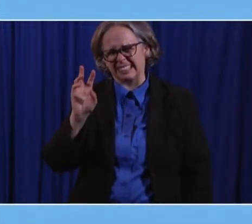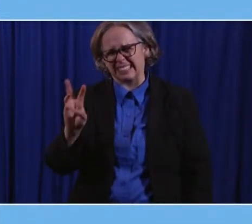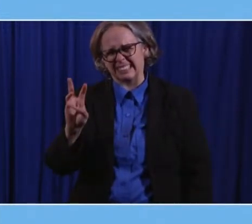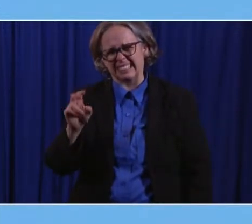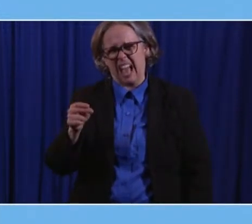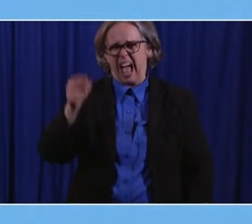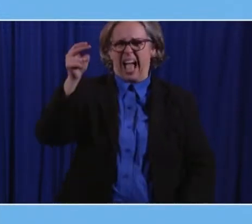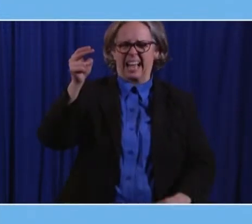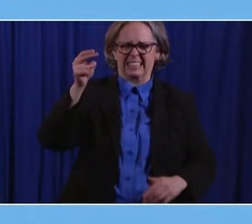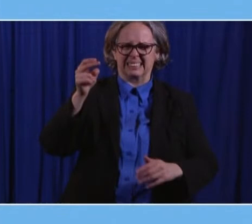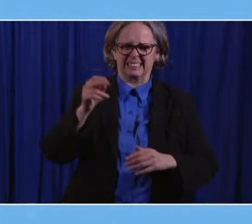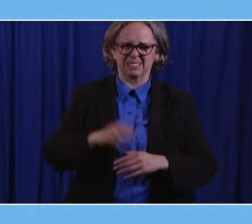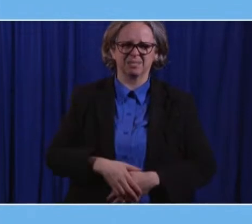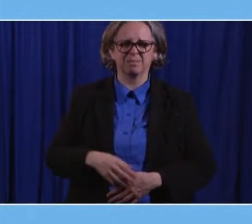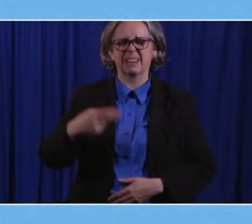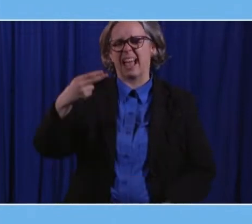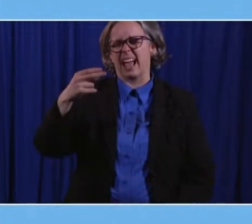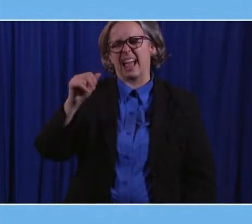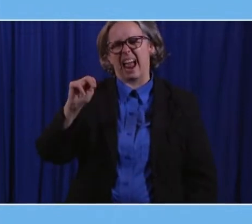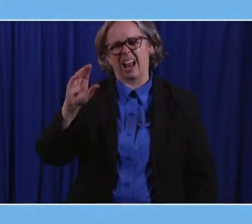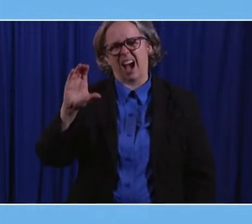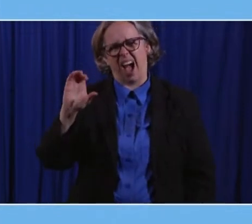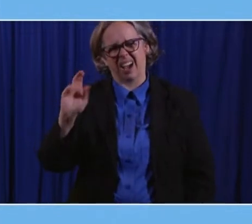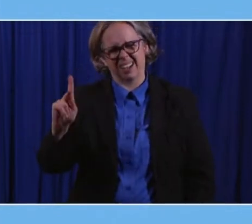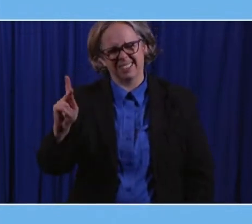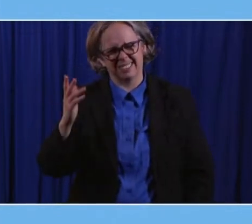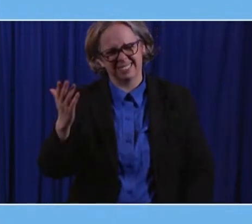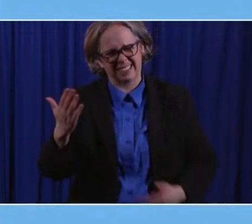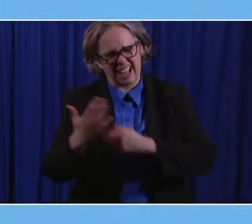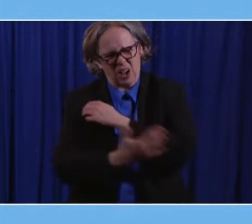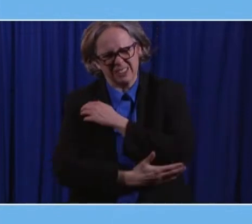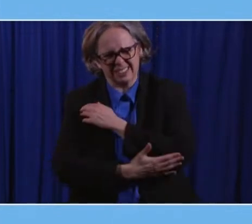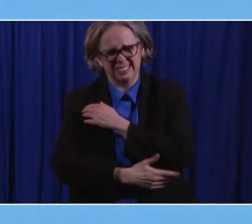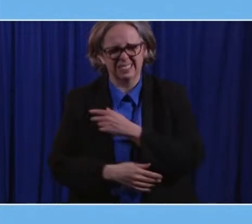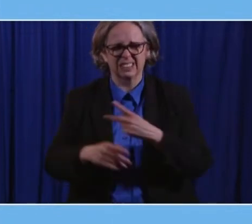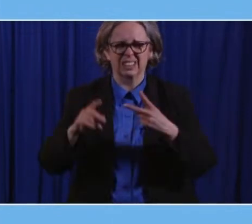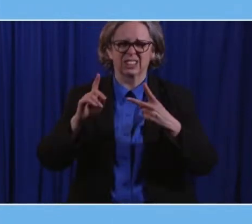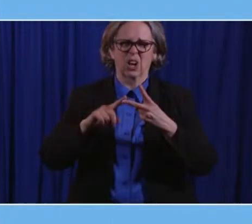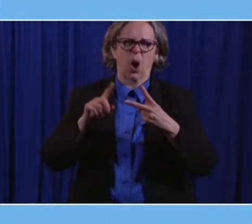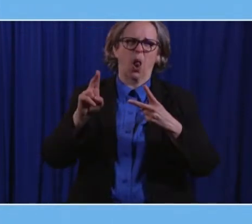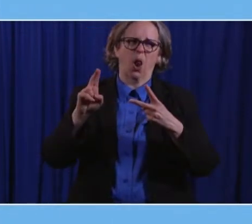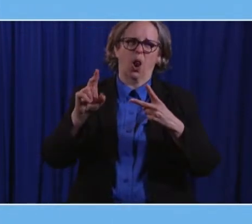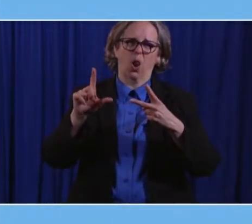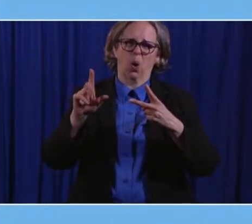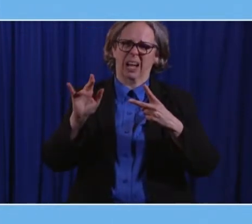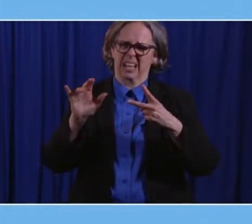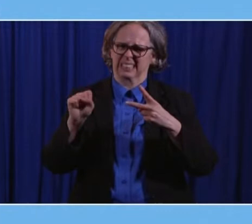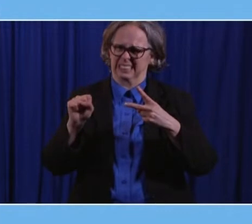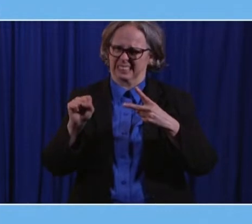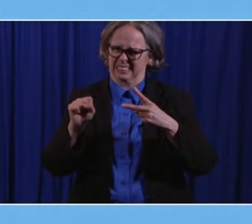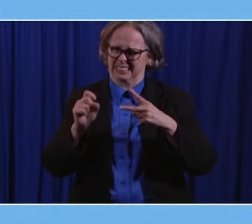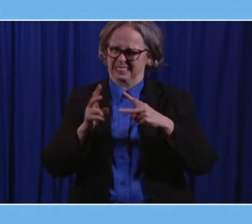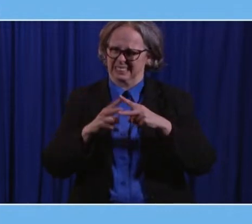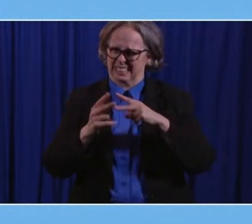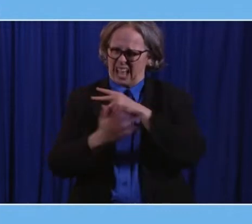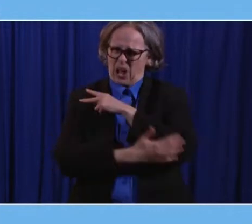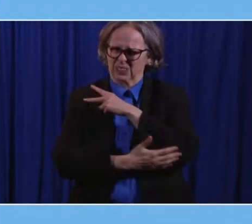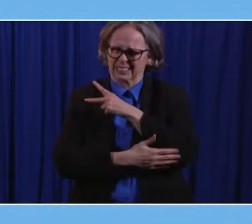County, followed by Lucas County. So again, they're all kind of moving in the wrong direction